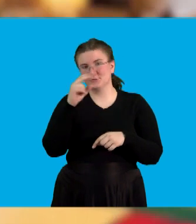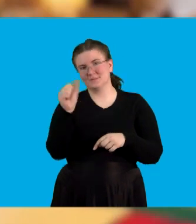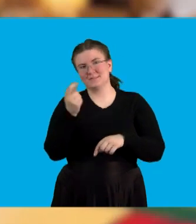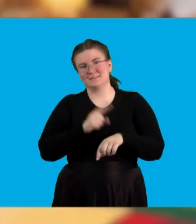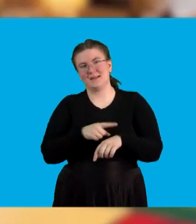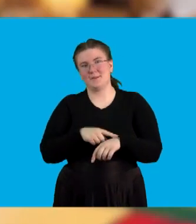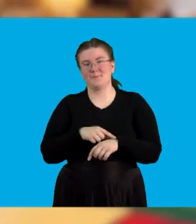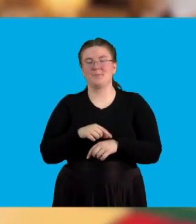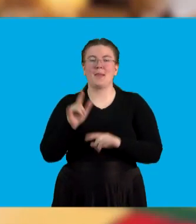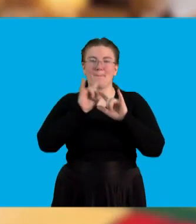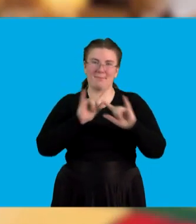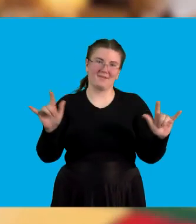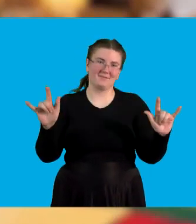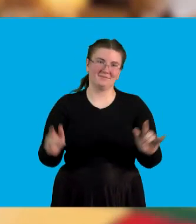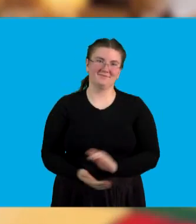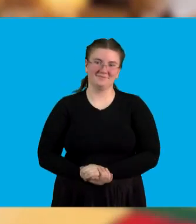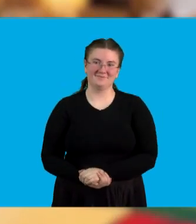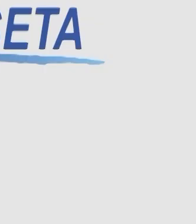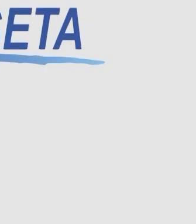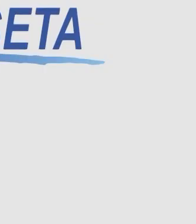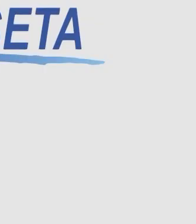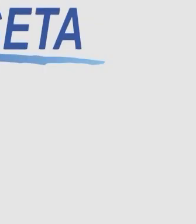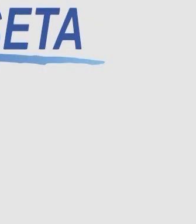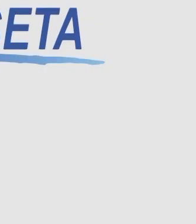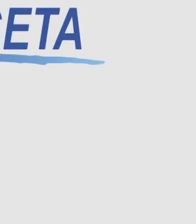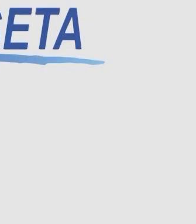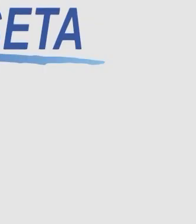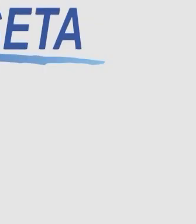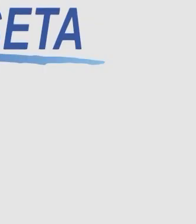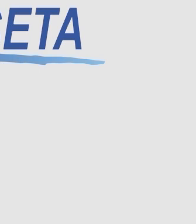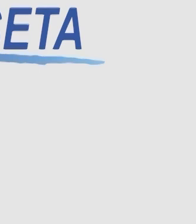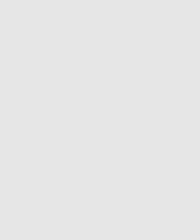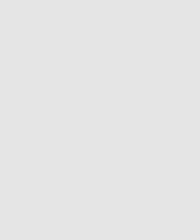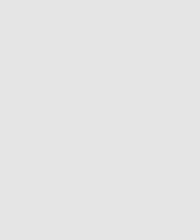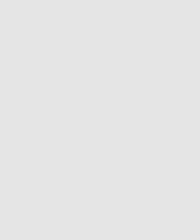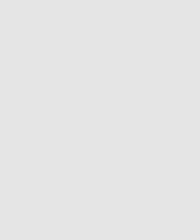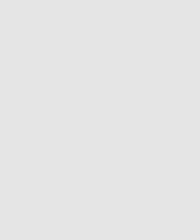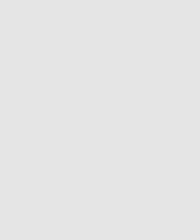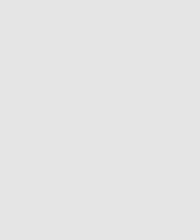and I will see you next time. Bye.